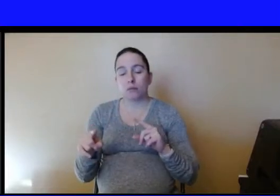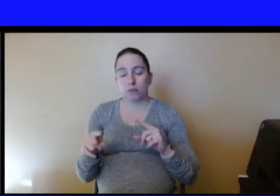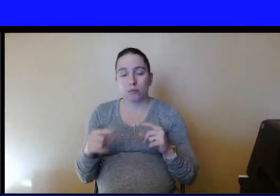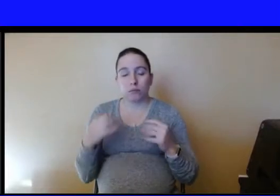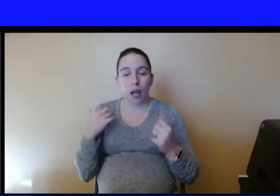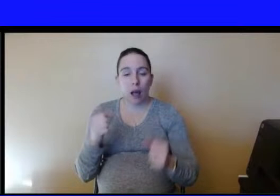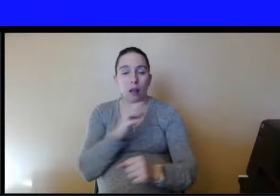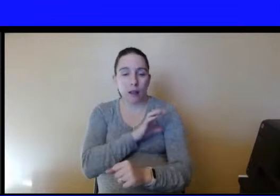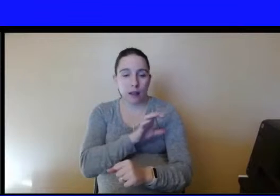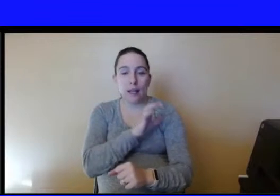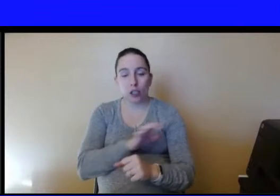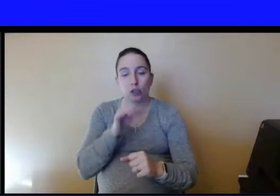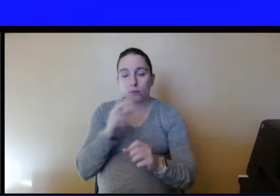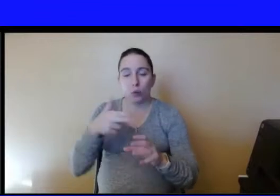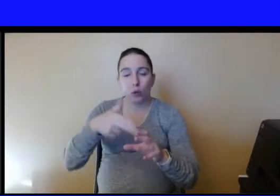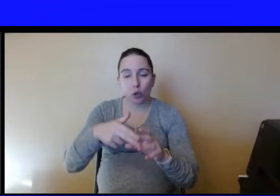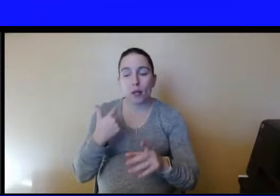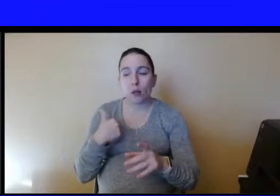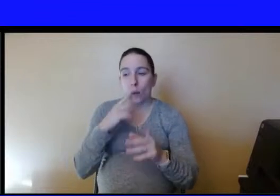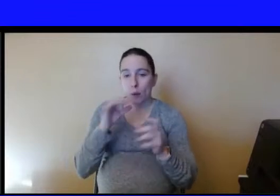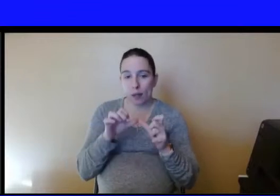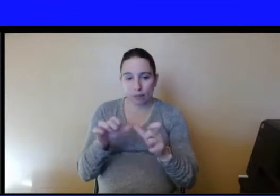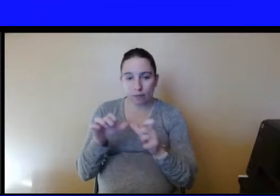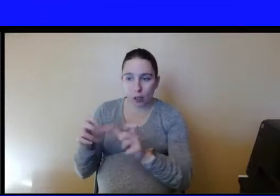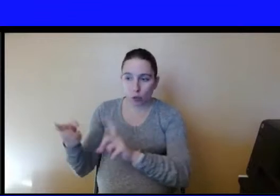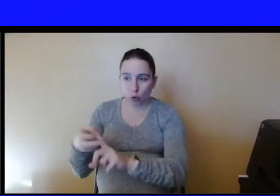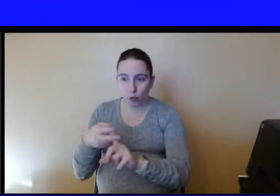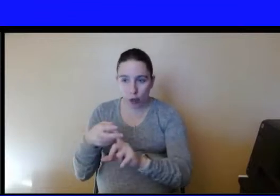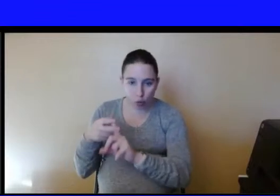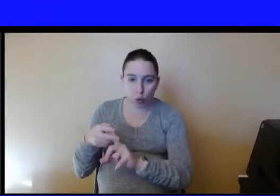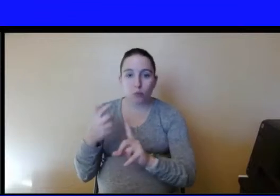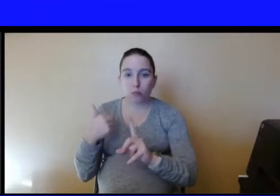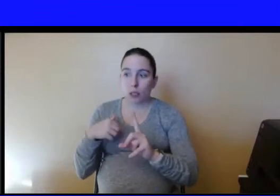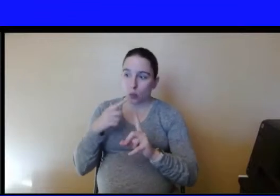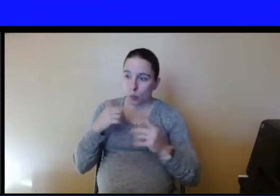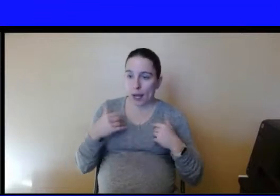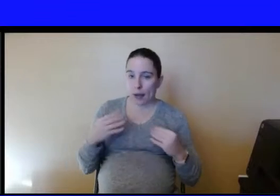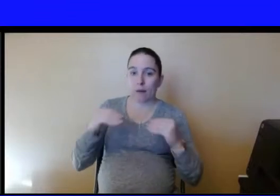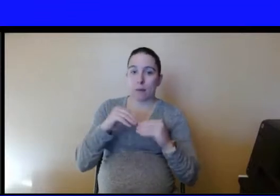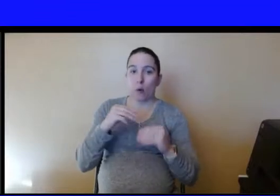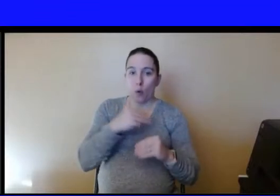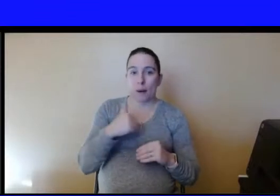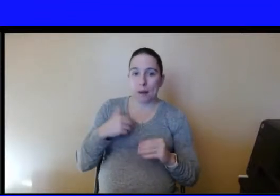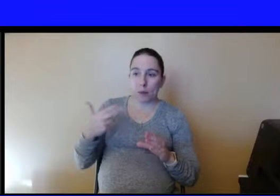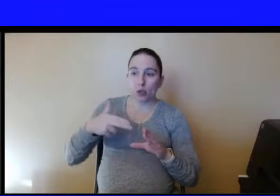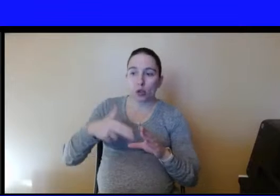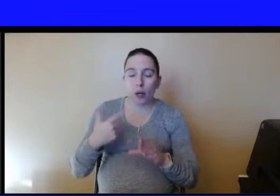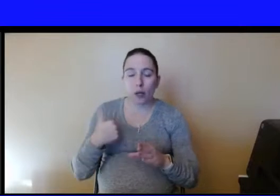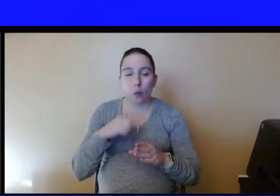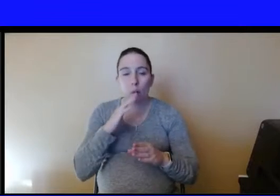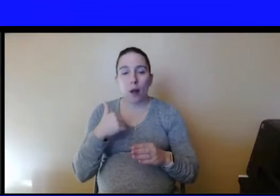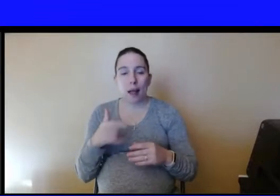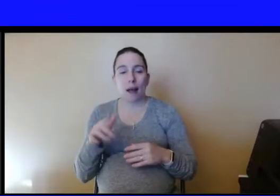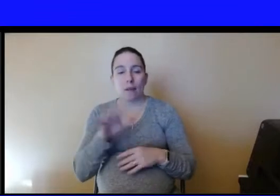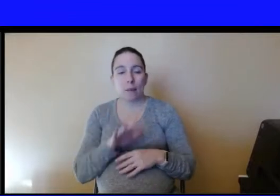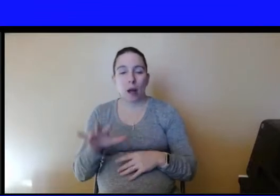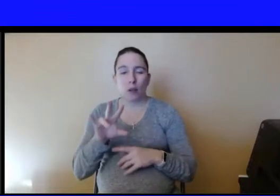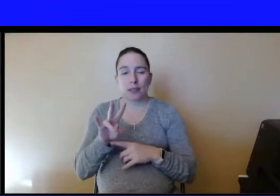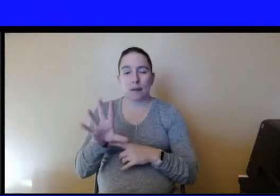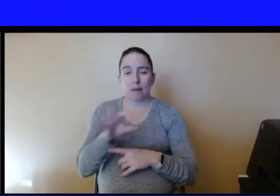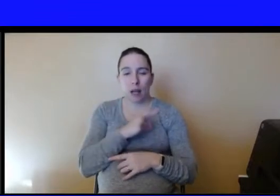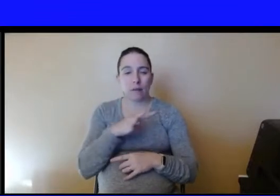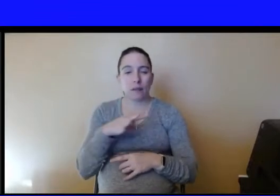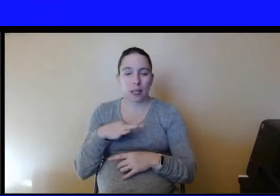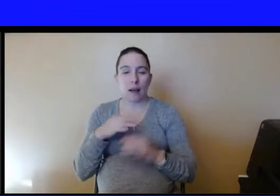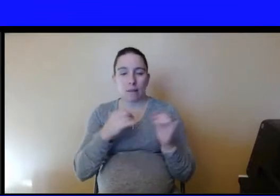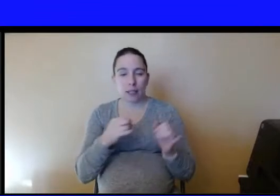To deliver on our promise of better coordination between physical and behavioral health